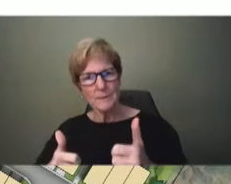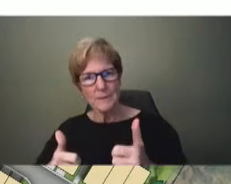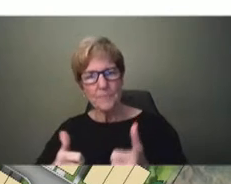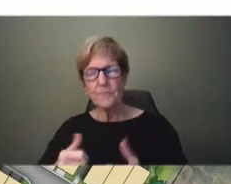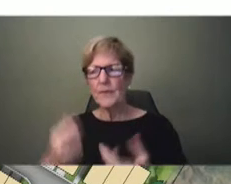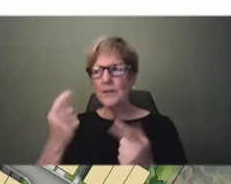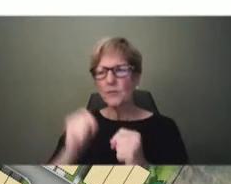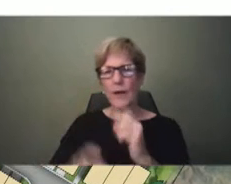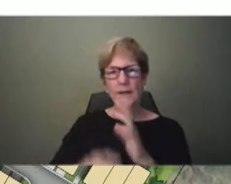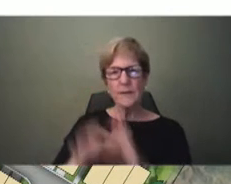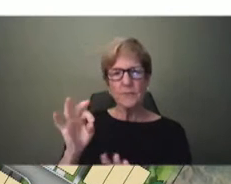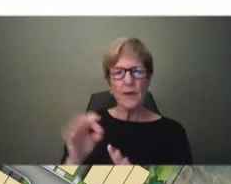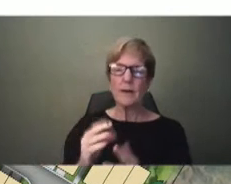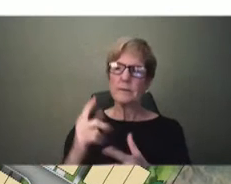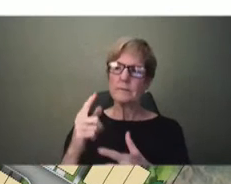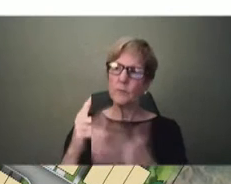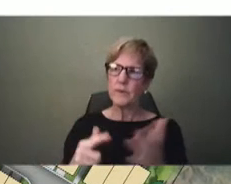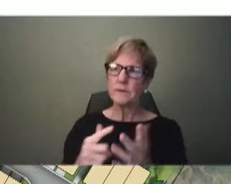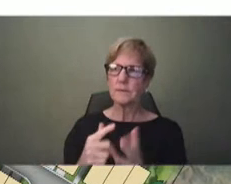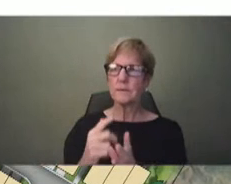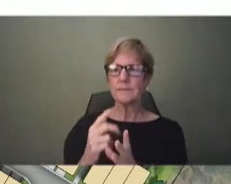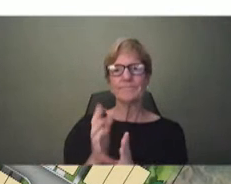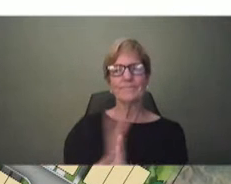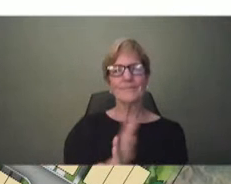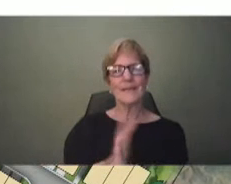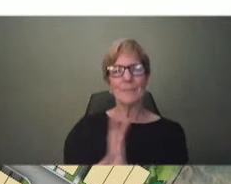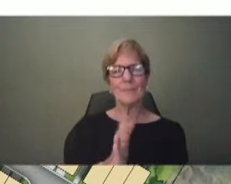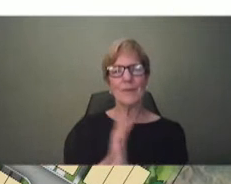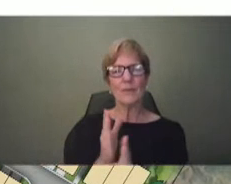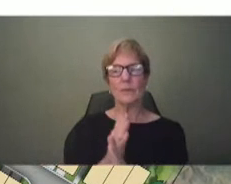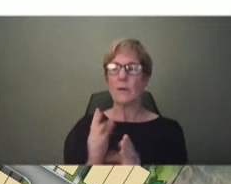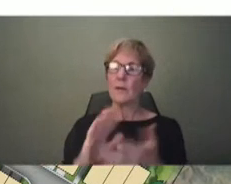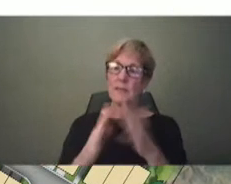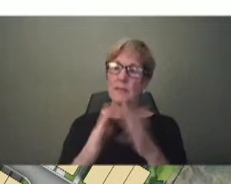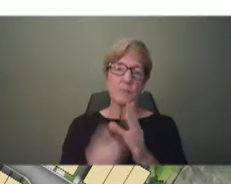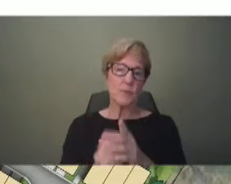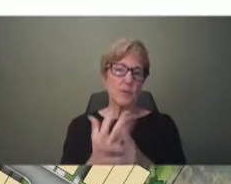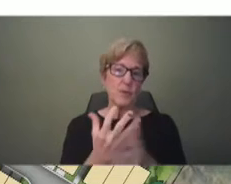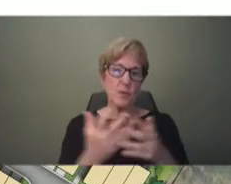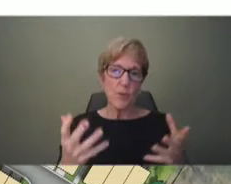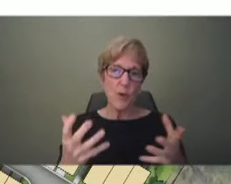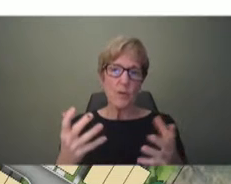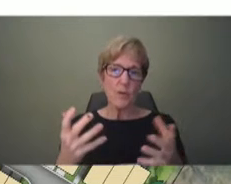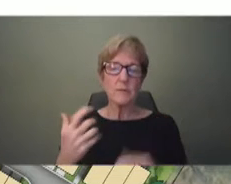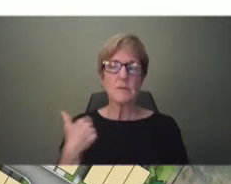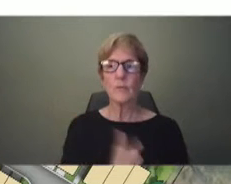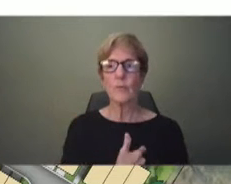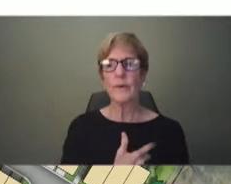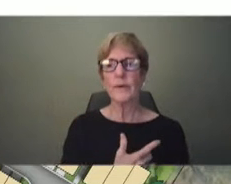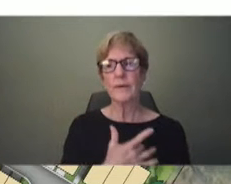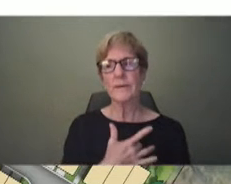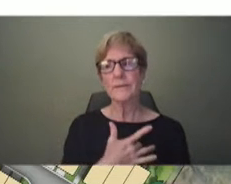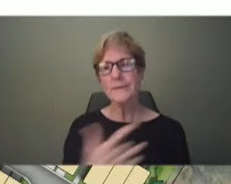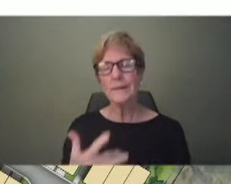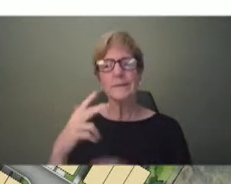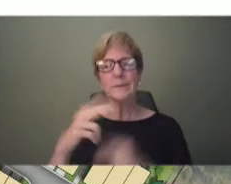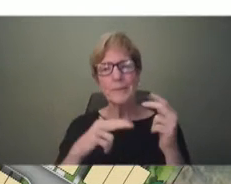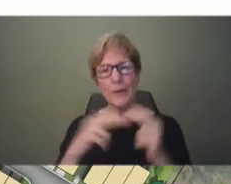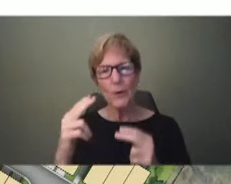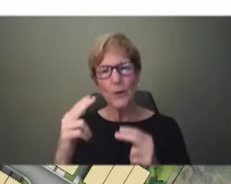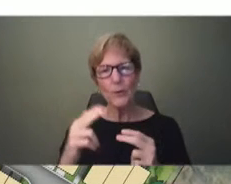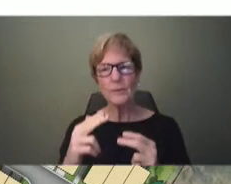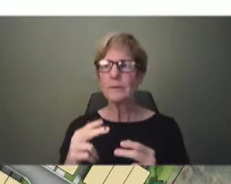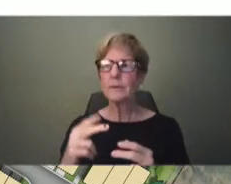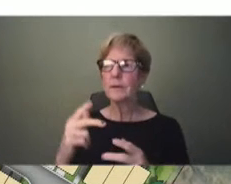the happy medium and it's just as we're growing as a community we we we tend to kind of uh build what the market